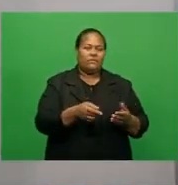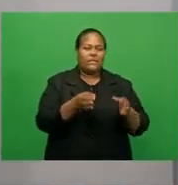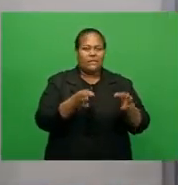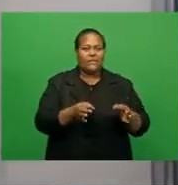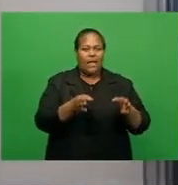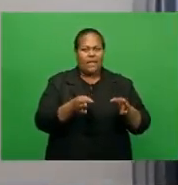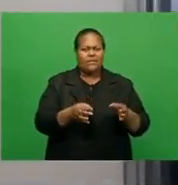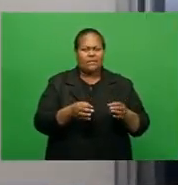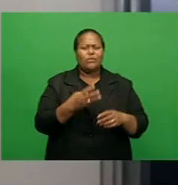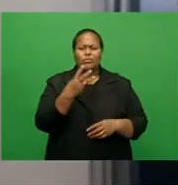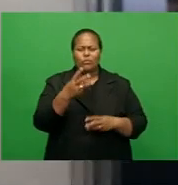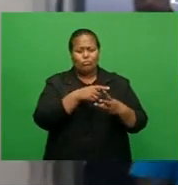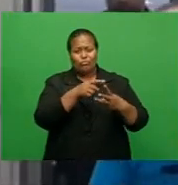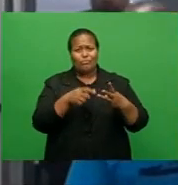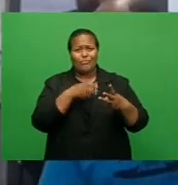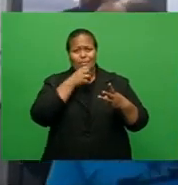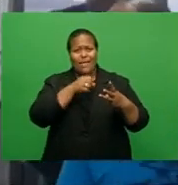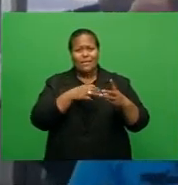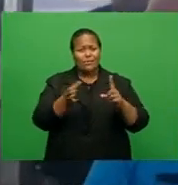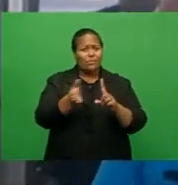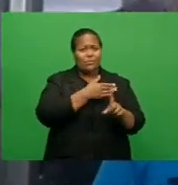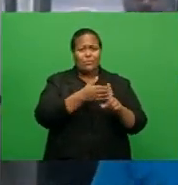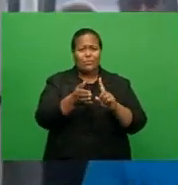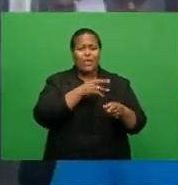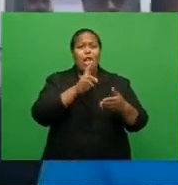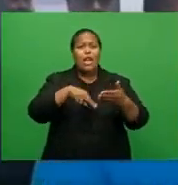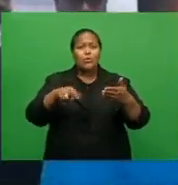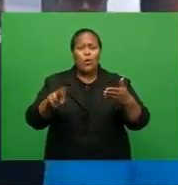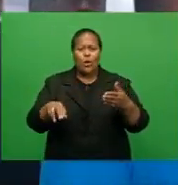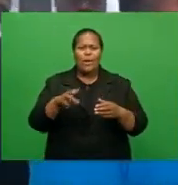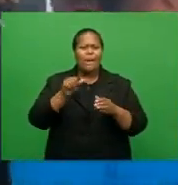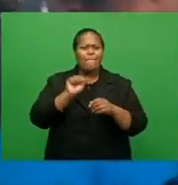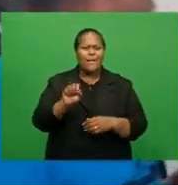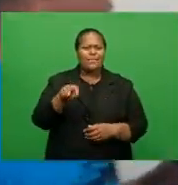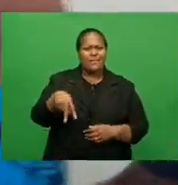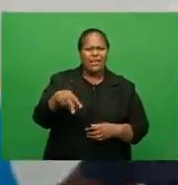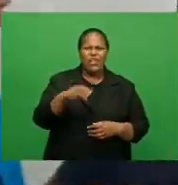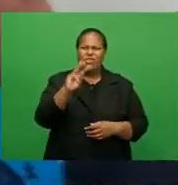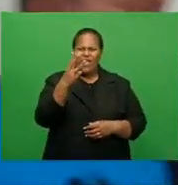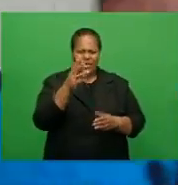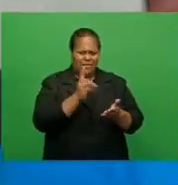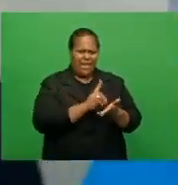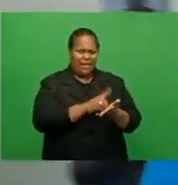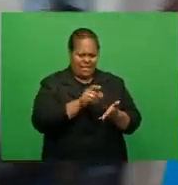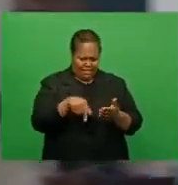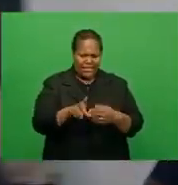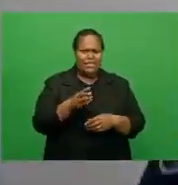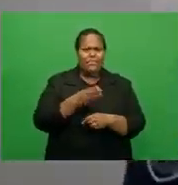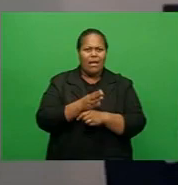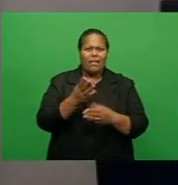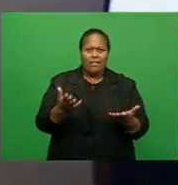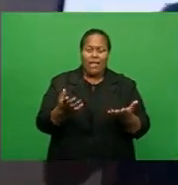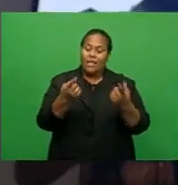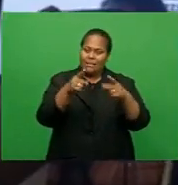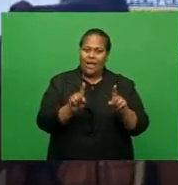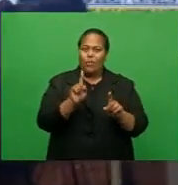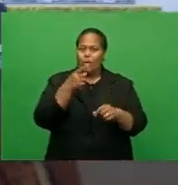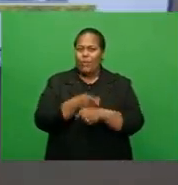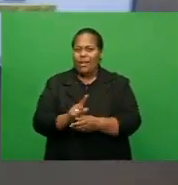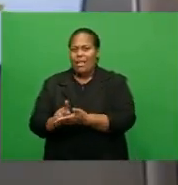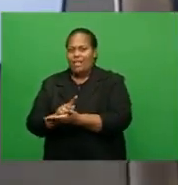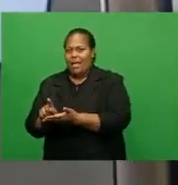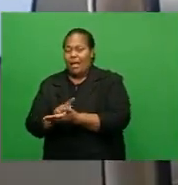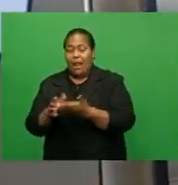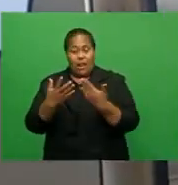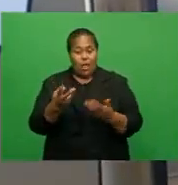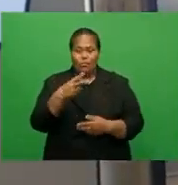Nausori bus stand on the 3rd of this month. He died in hospital a week after the alleged incident. The state has now sought 21 days to